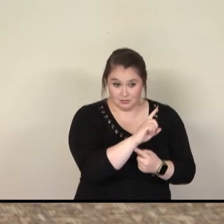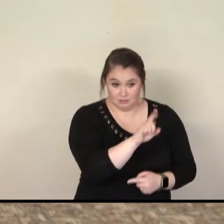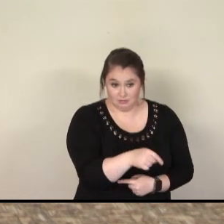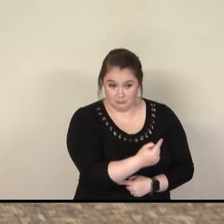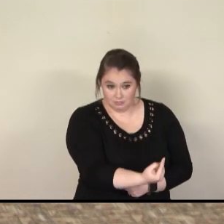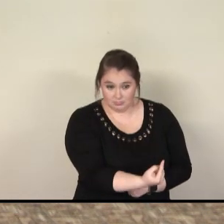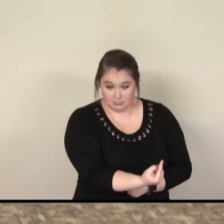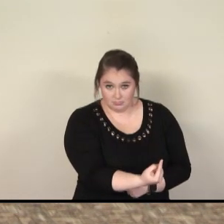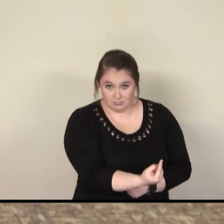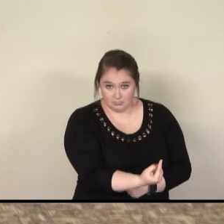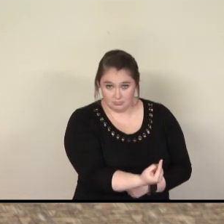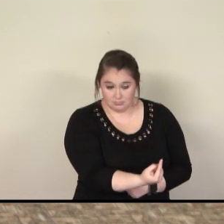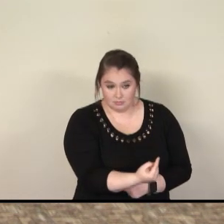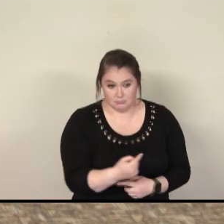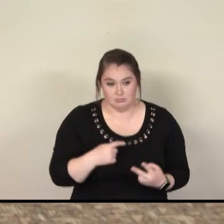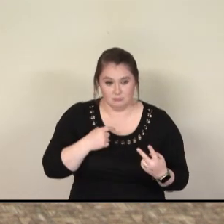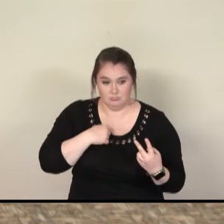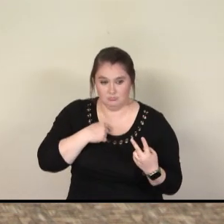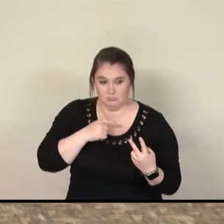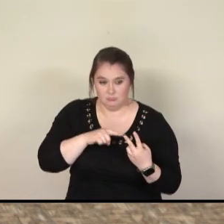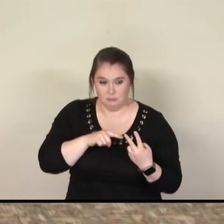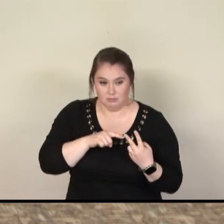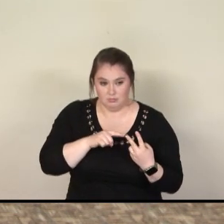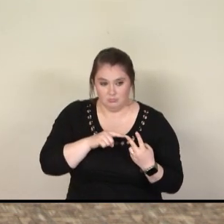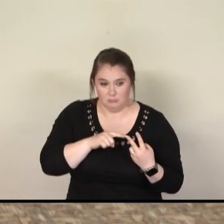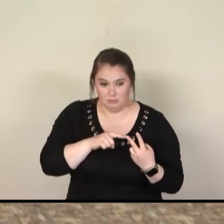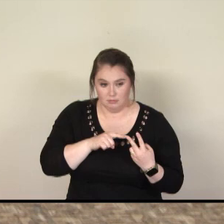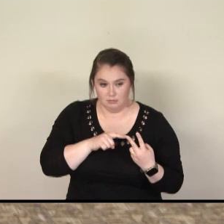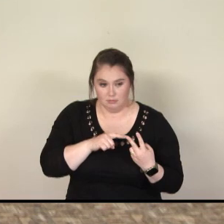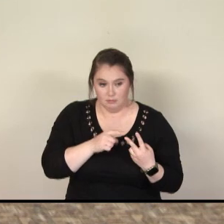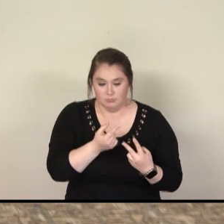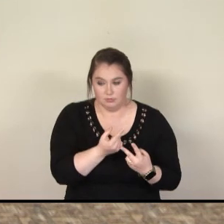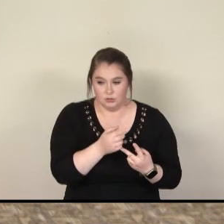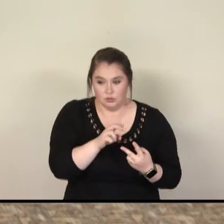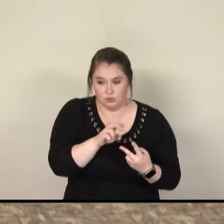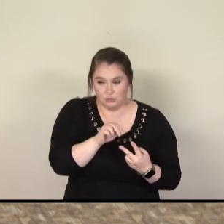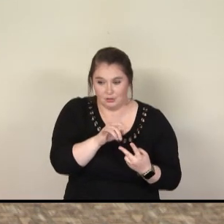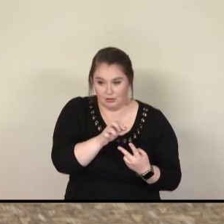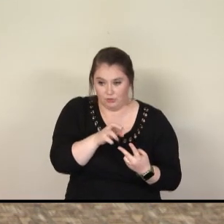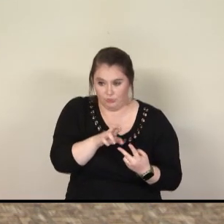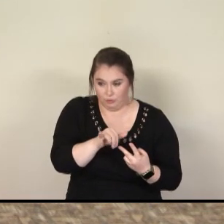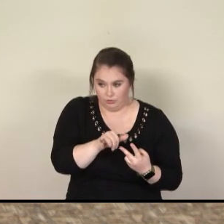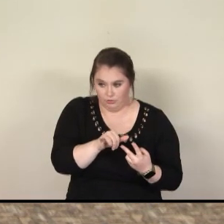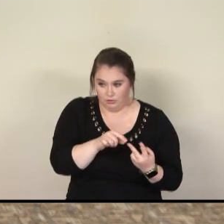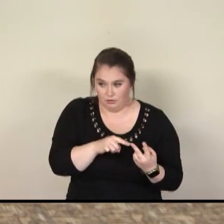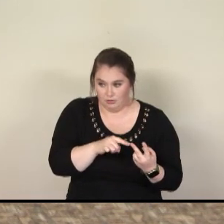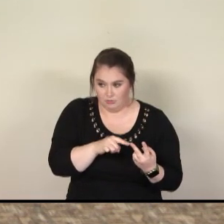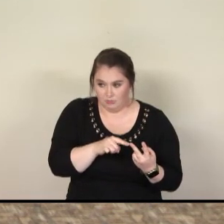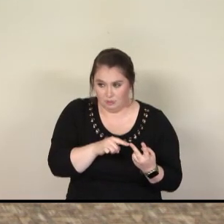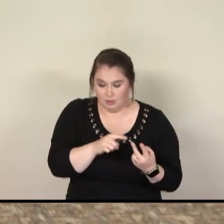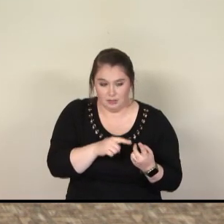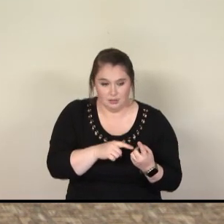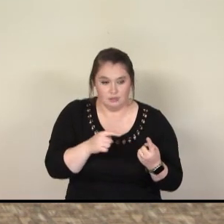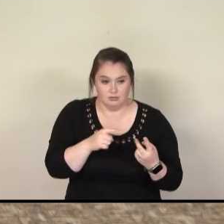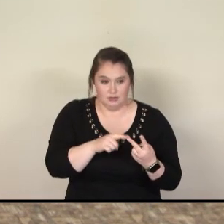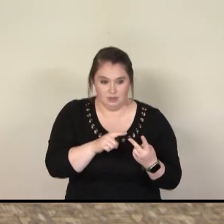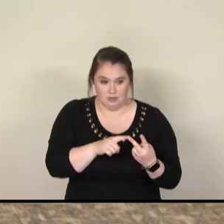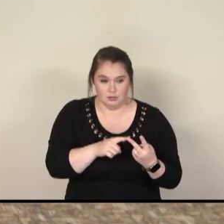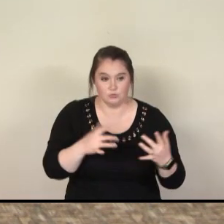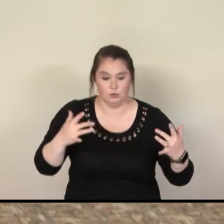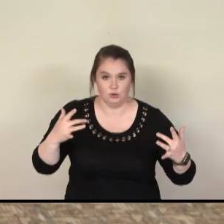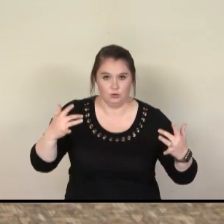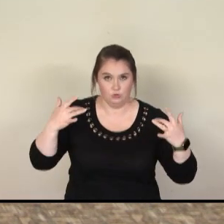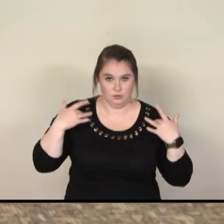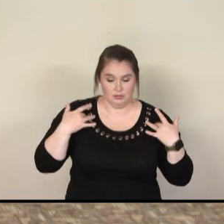else? I did recuse myself. Oh, Mr. Guillory, Ms. Boyd, Mr. Guillory is recusing himself from